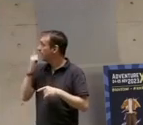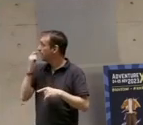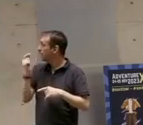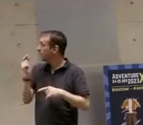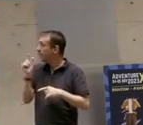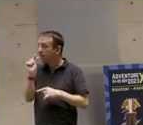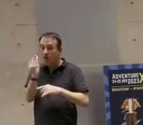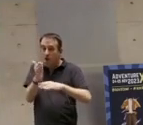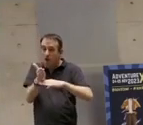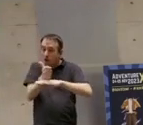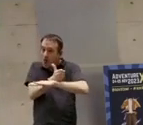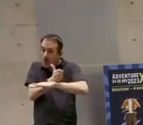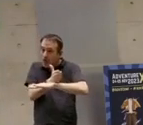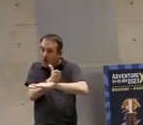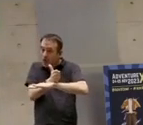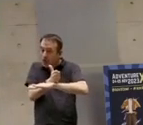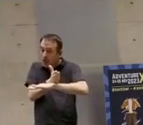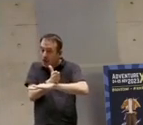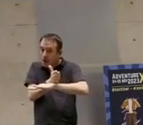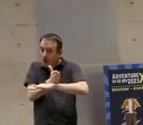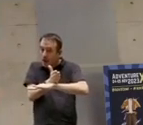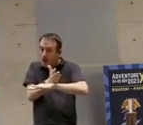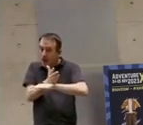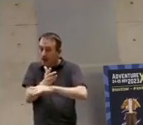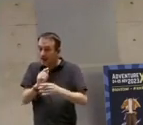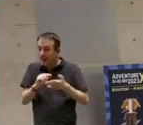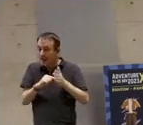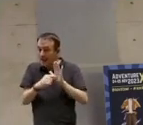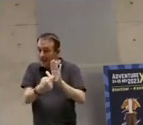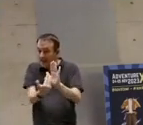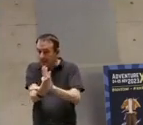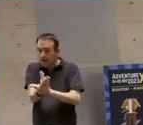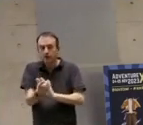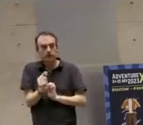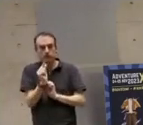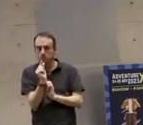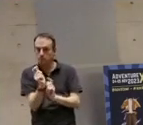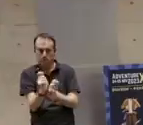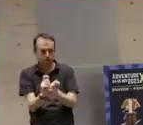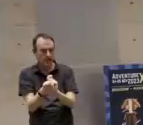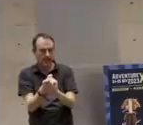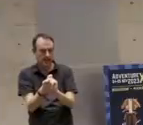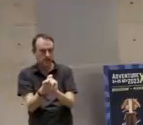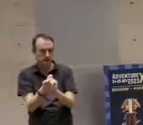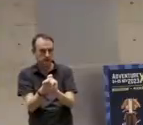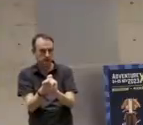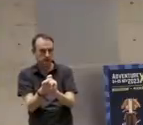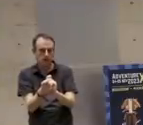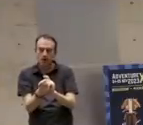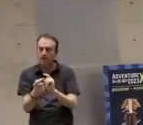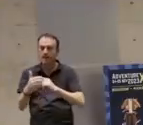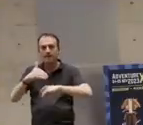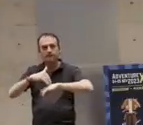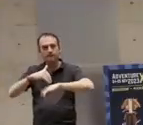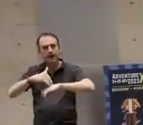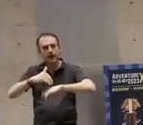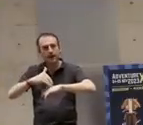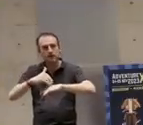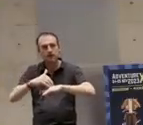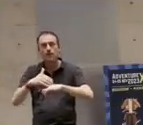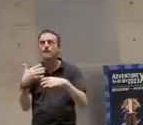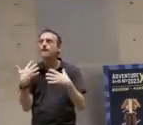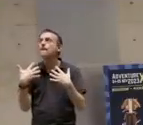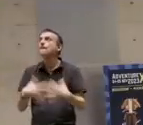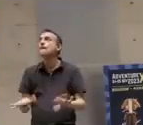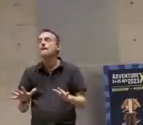clear what it refers to. It's a very small change, but it has a profound change on the way